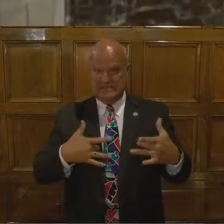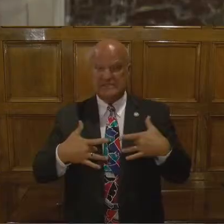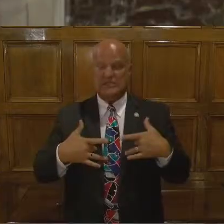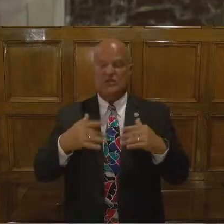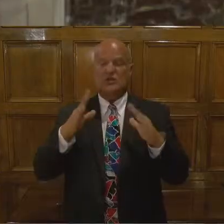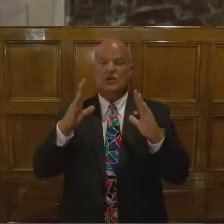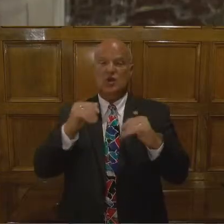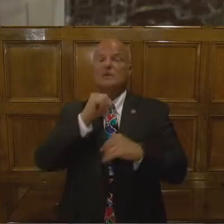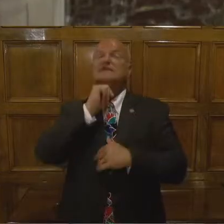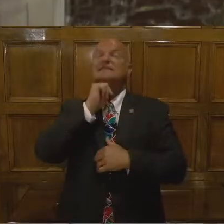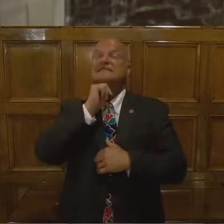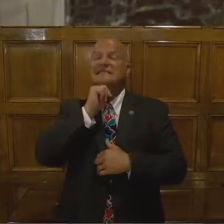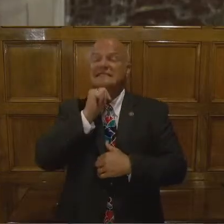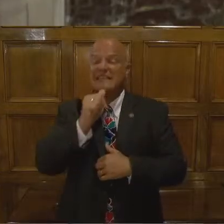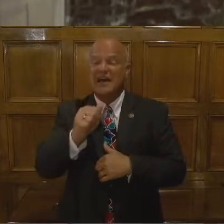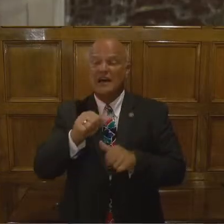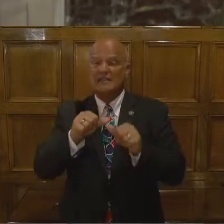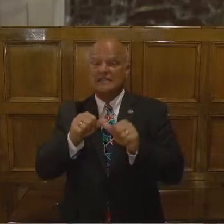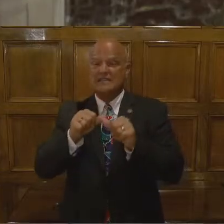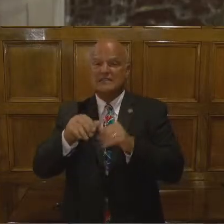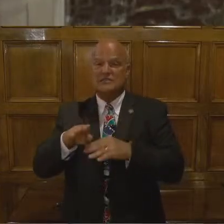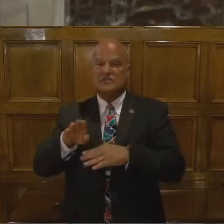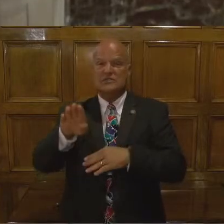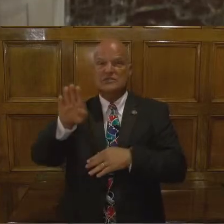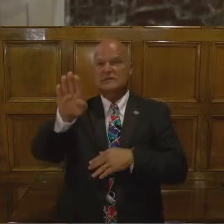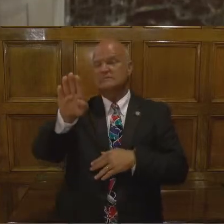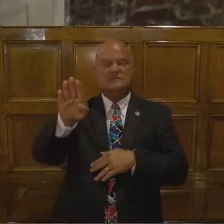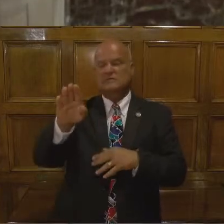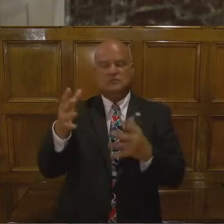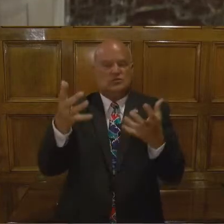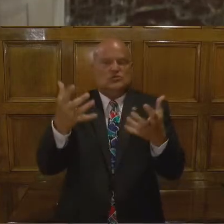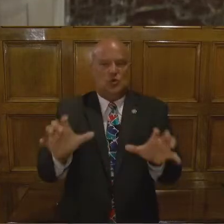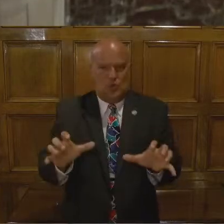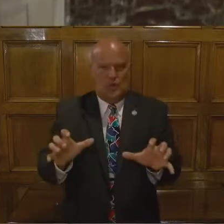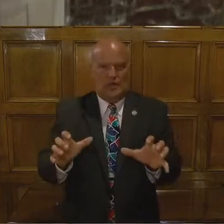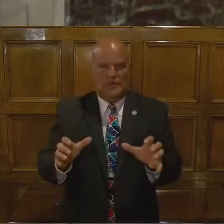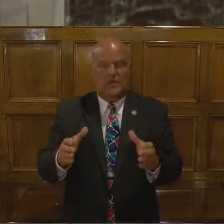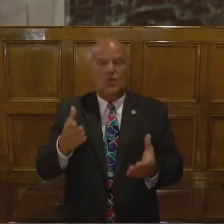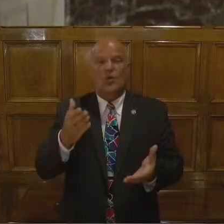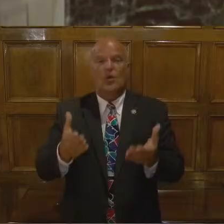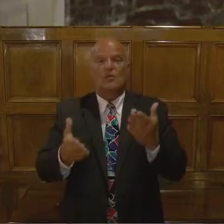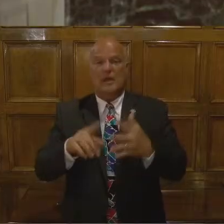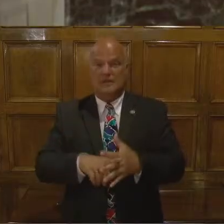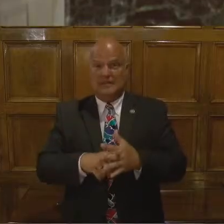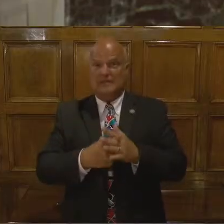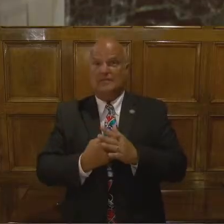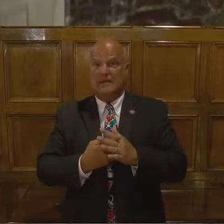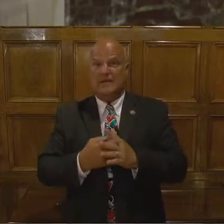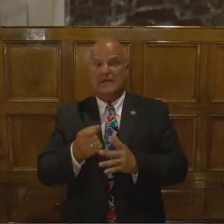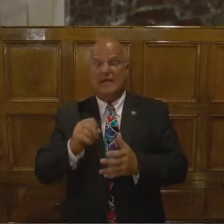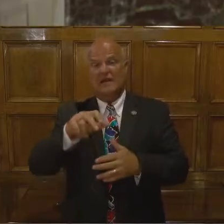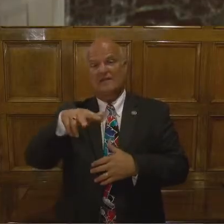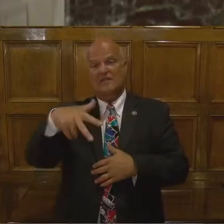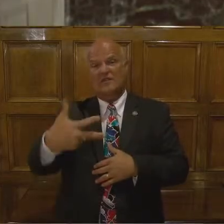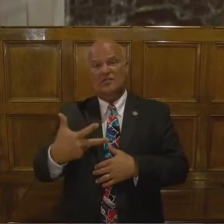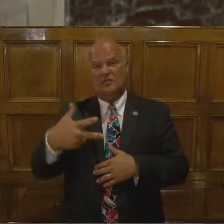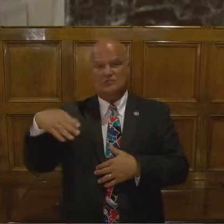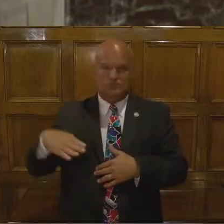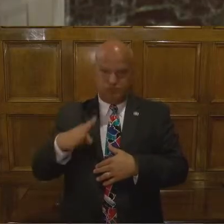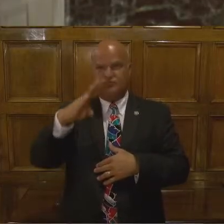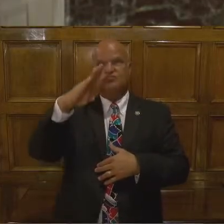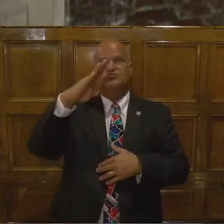that could continue. And if it does, it would appear that we may be in the beginning of the third surge